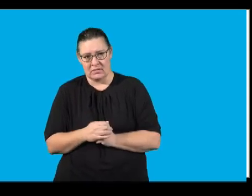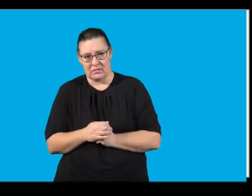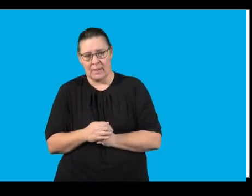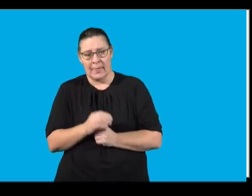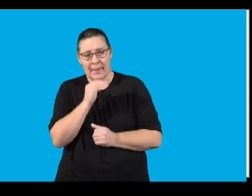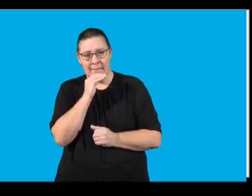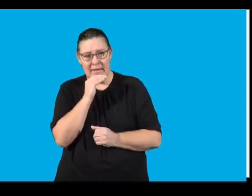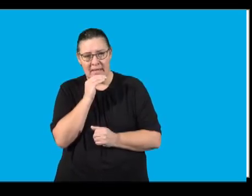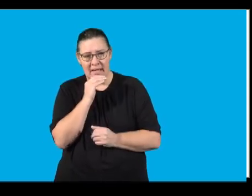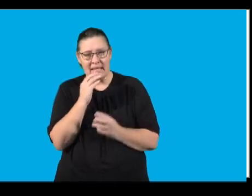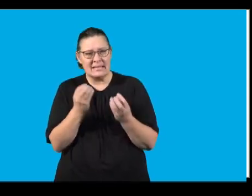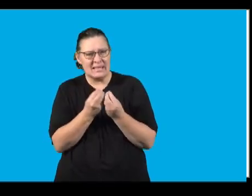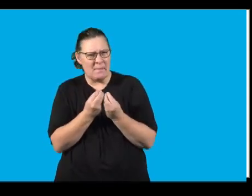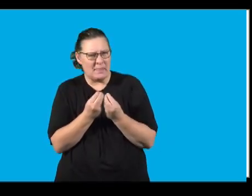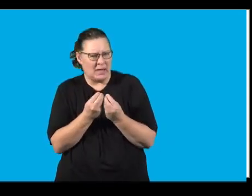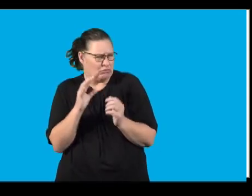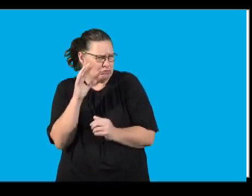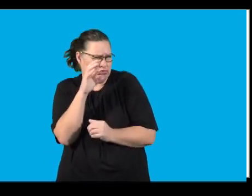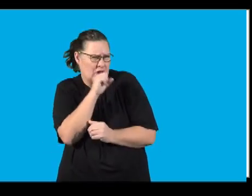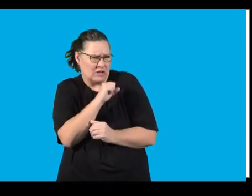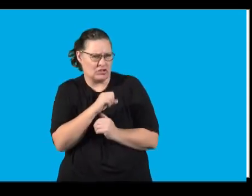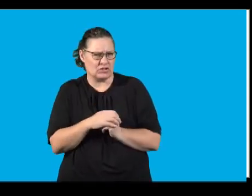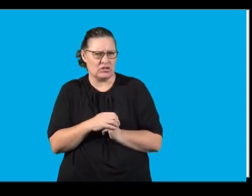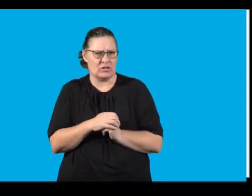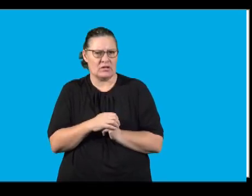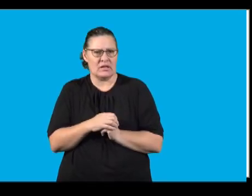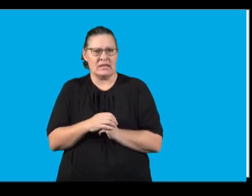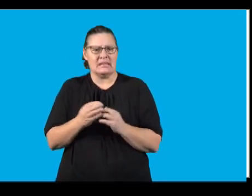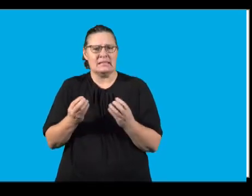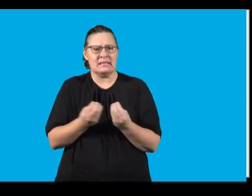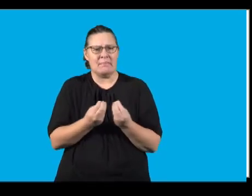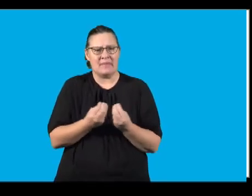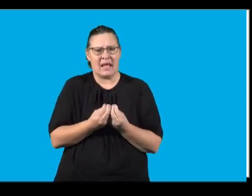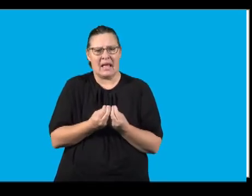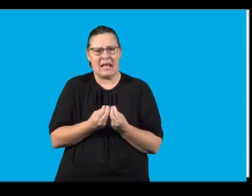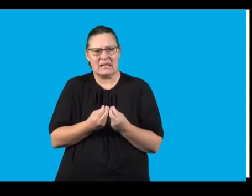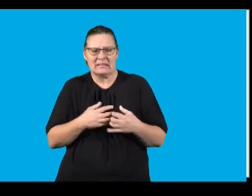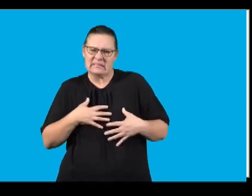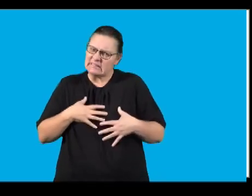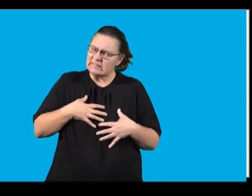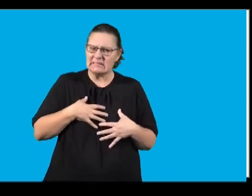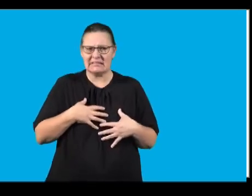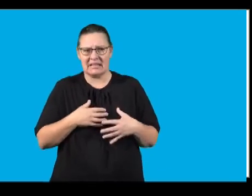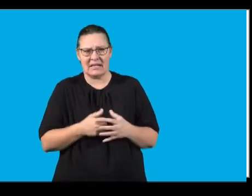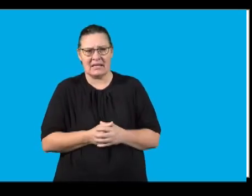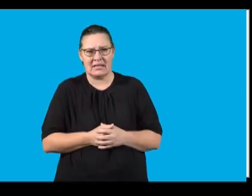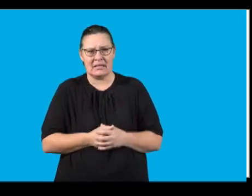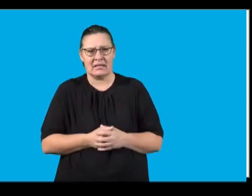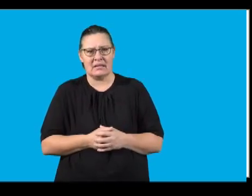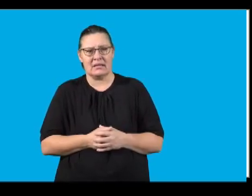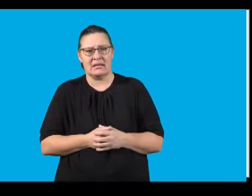them. So that means there's something awkward about it, all right? There's something that might not be sitting well,